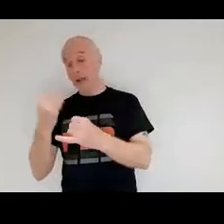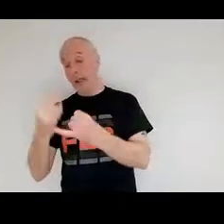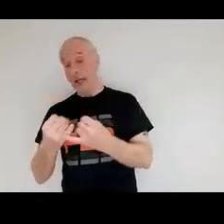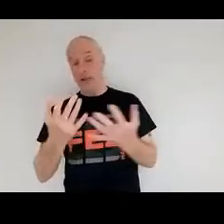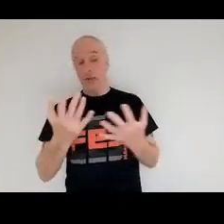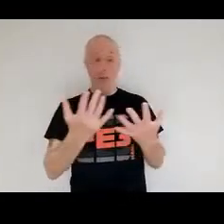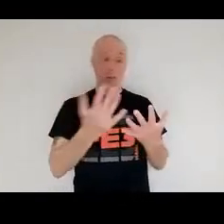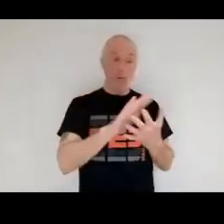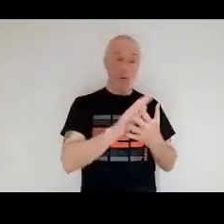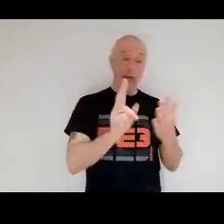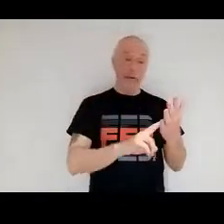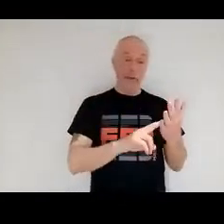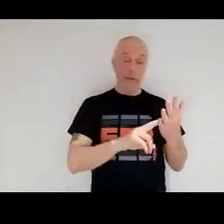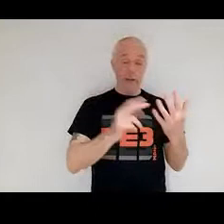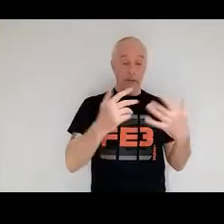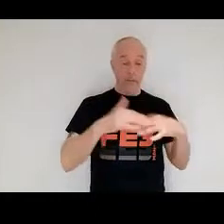blend.